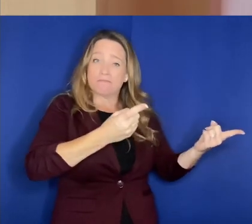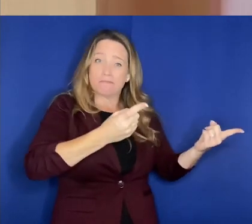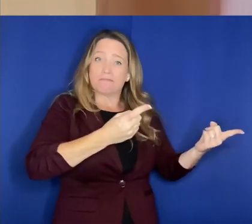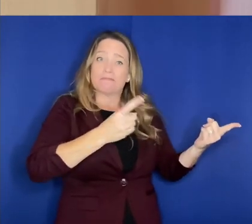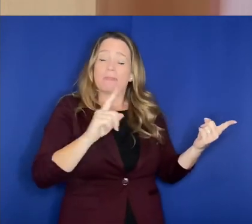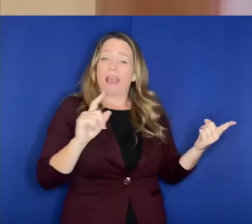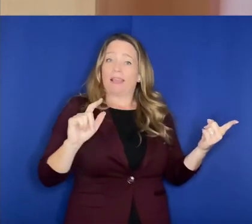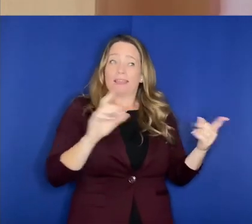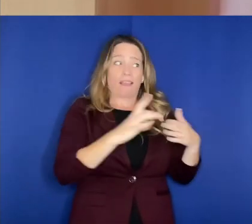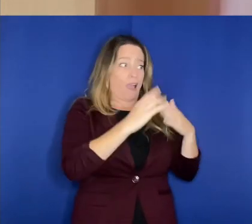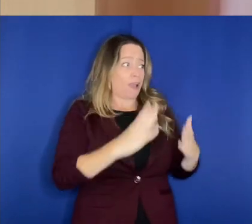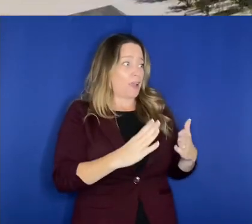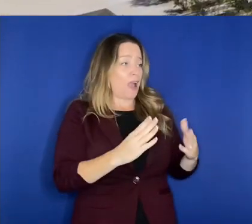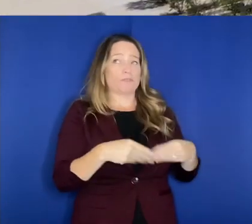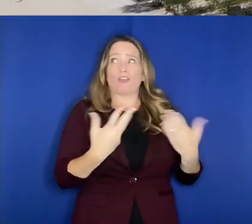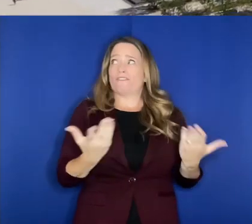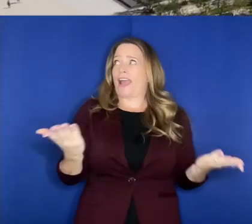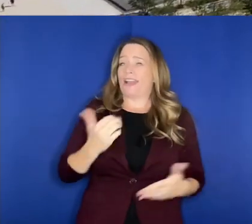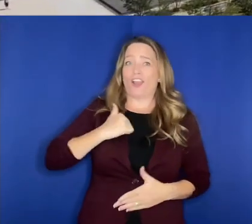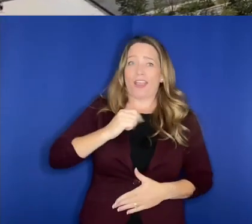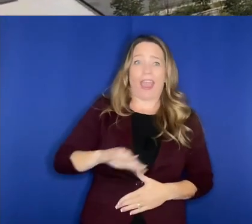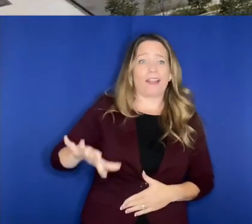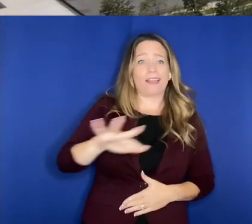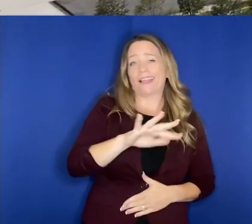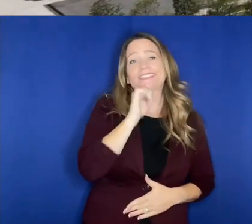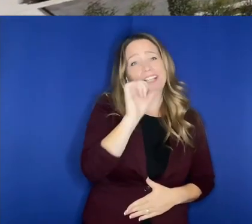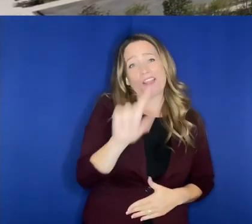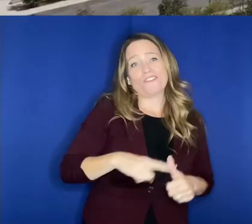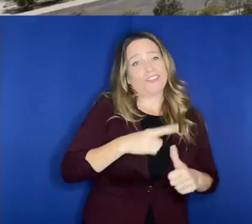has made to the Canadian urban landscape.